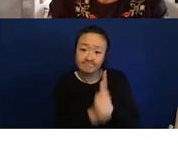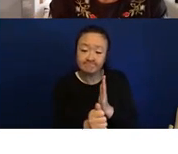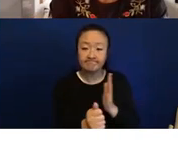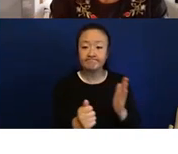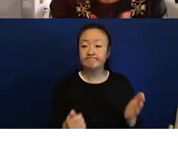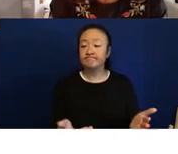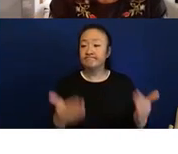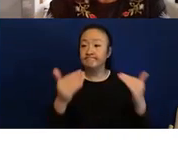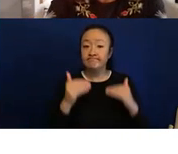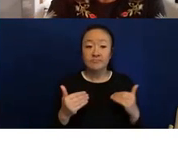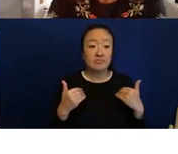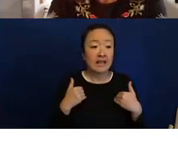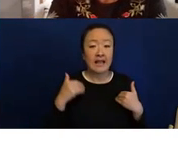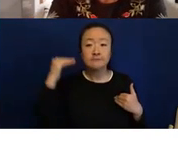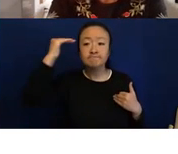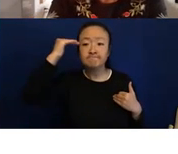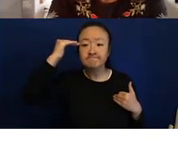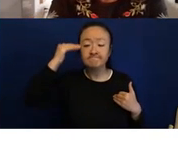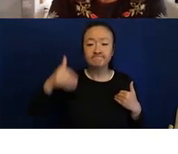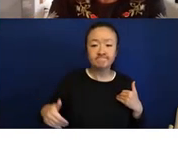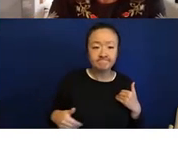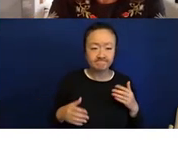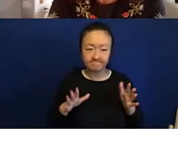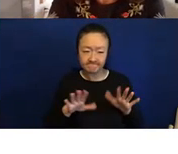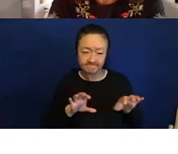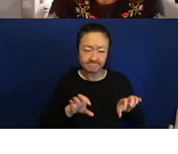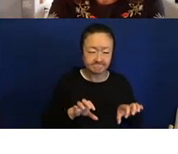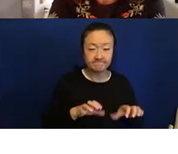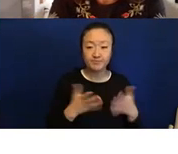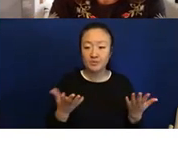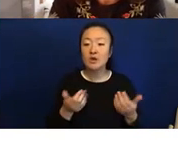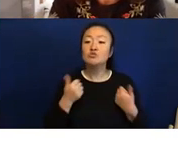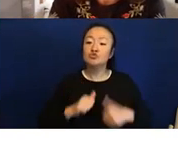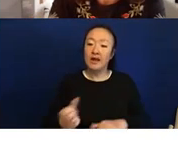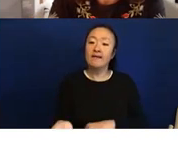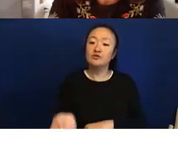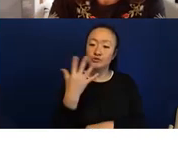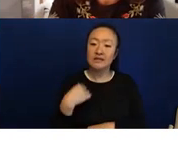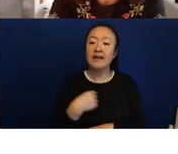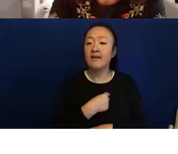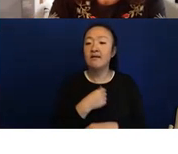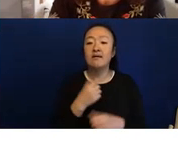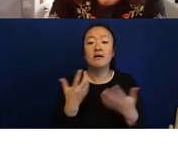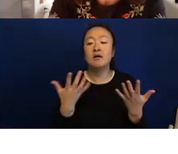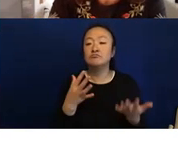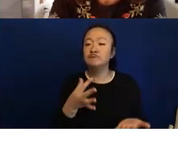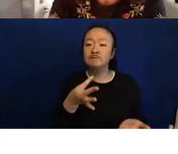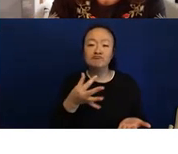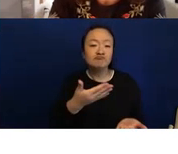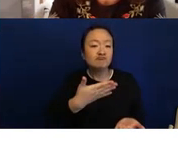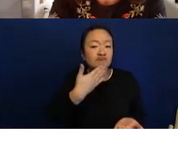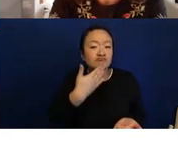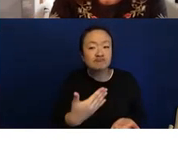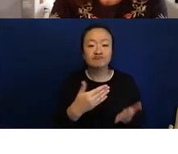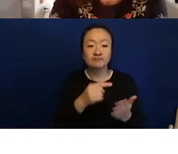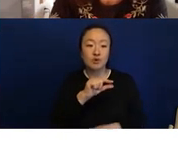the wherewithal. Just try to send us as good quality